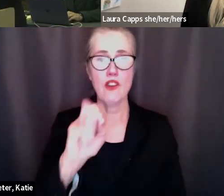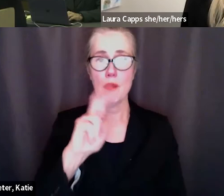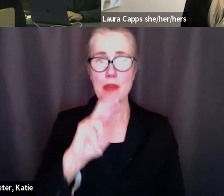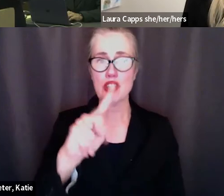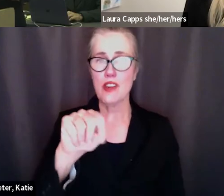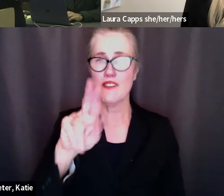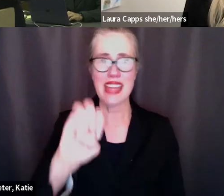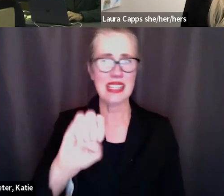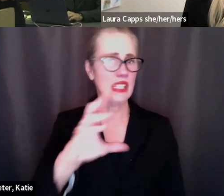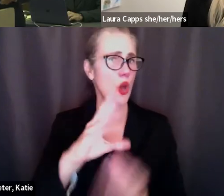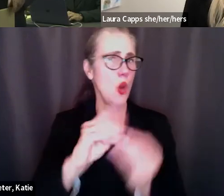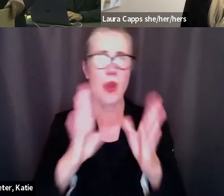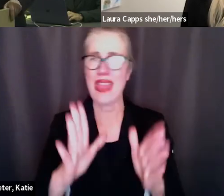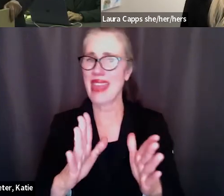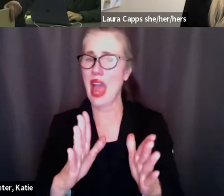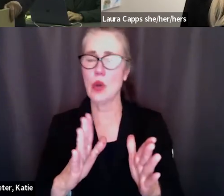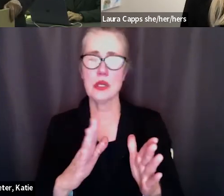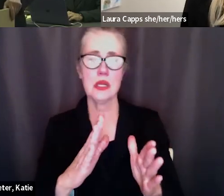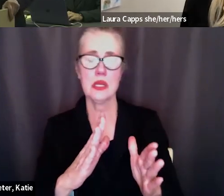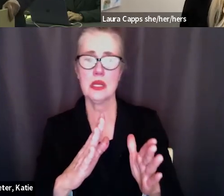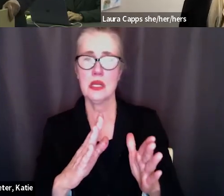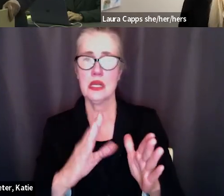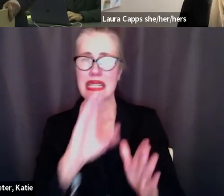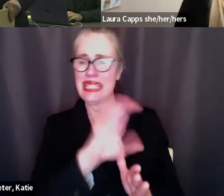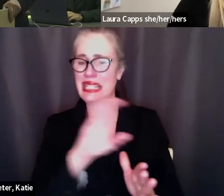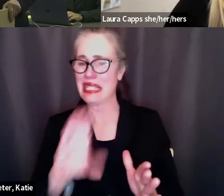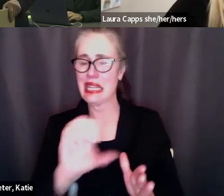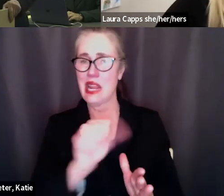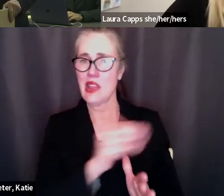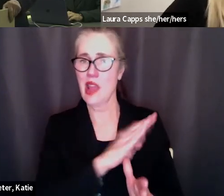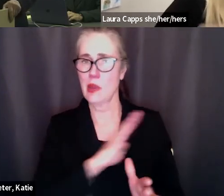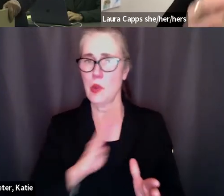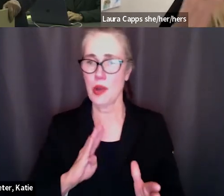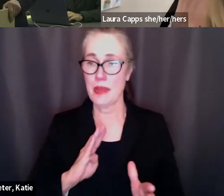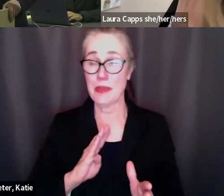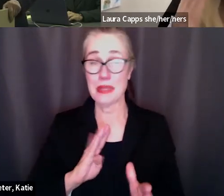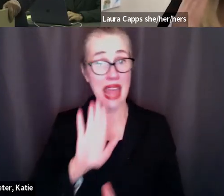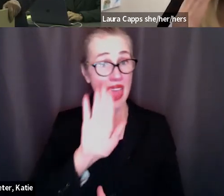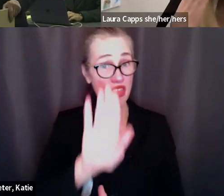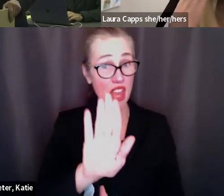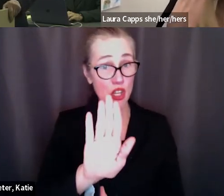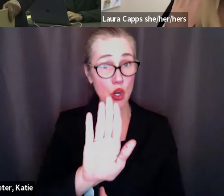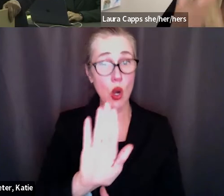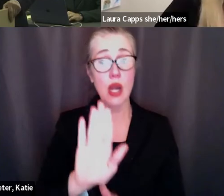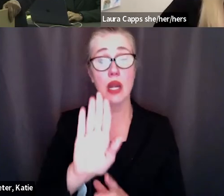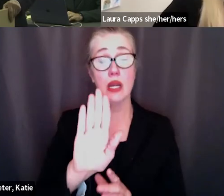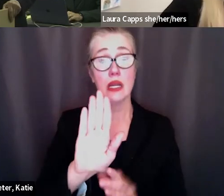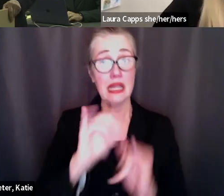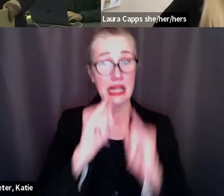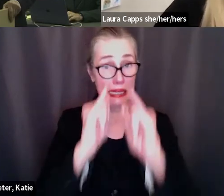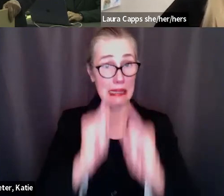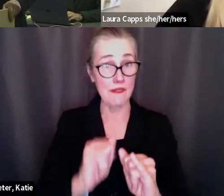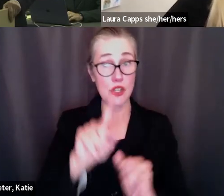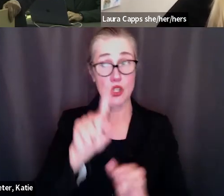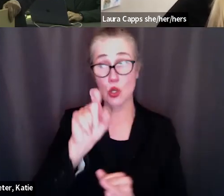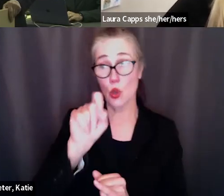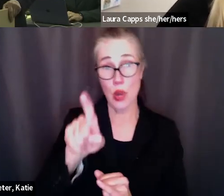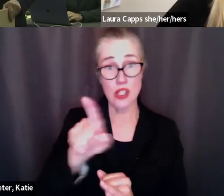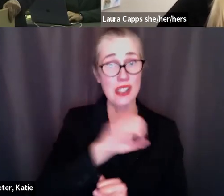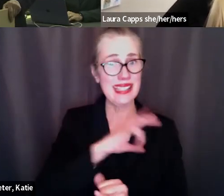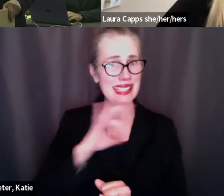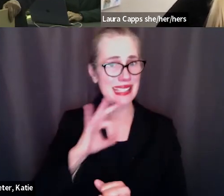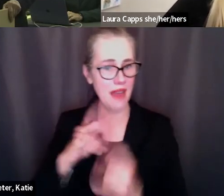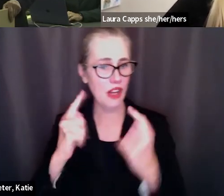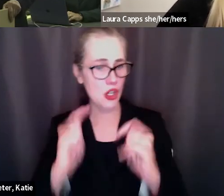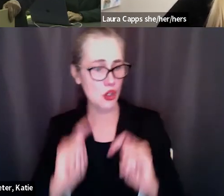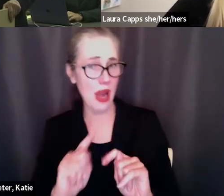other board members and then those questions can be attempted to be answered by staff and